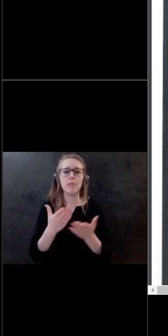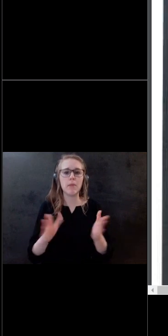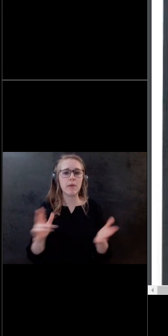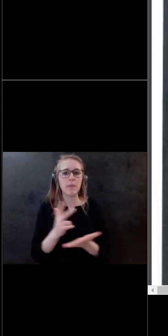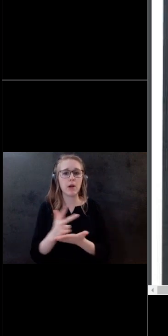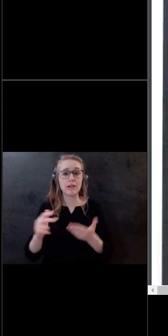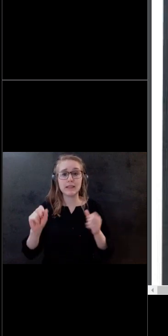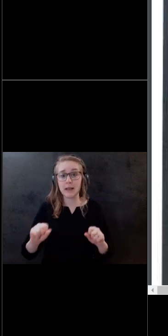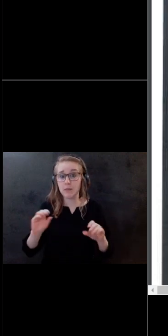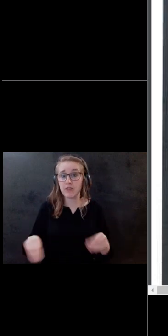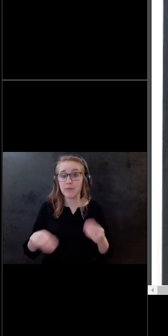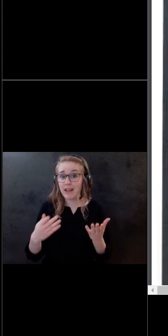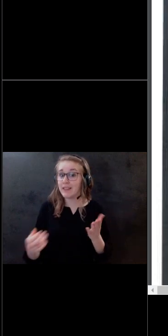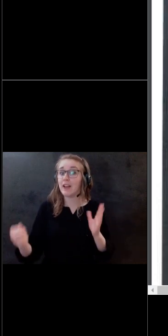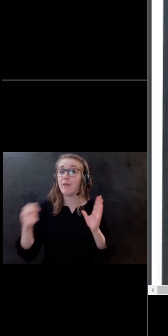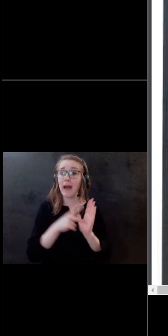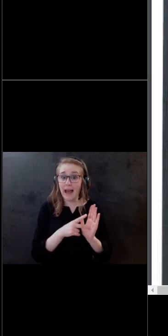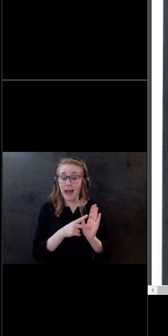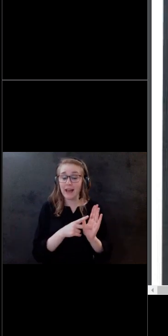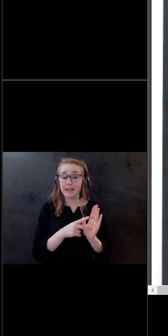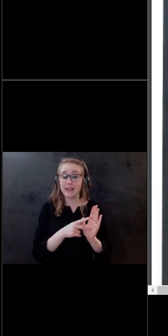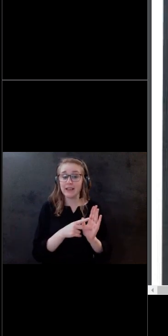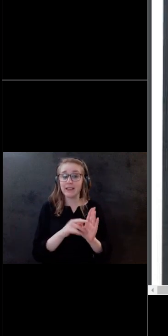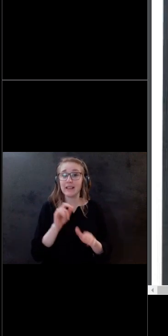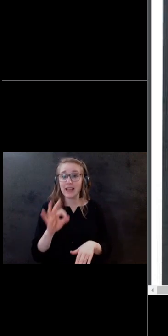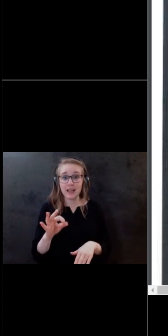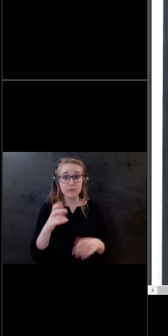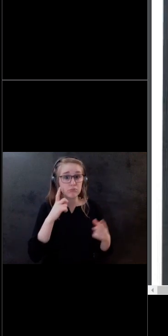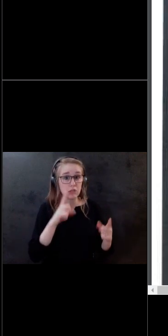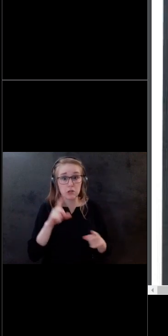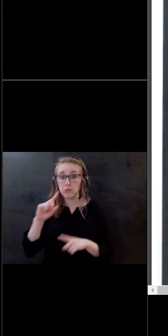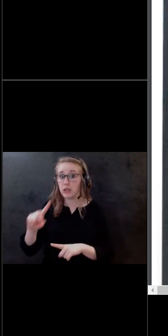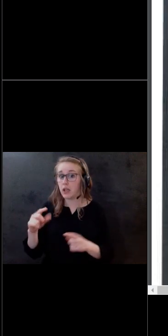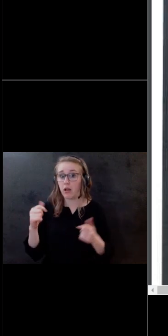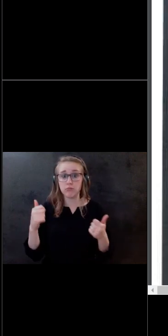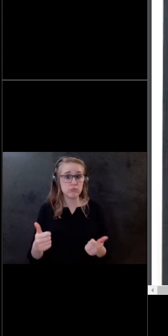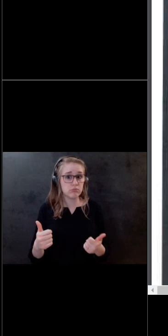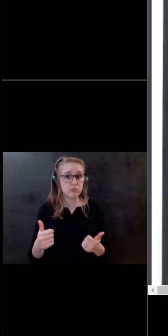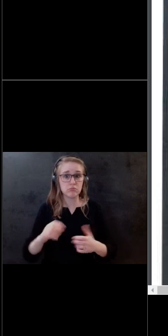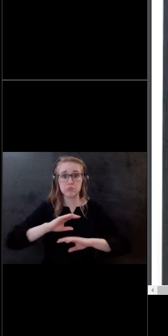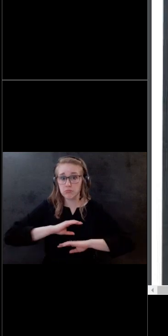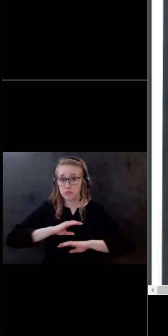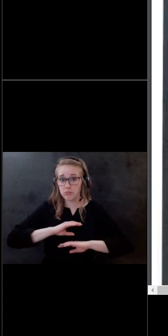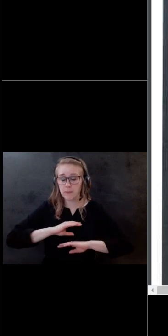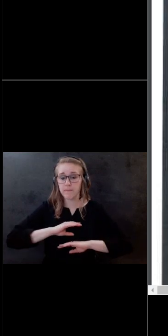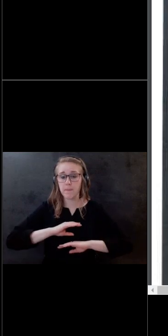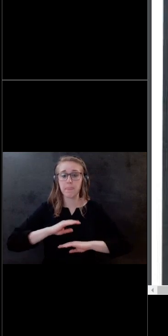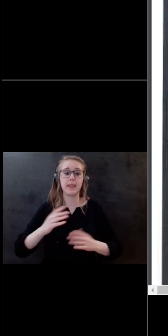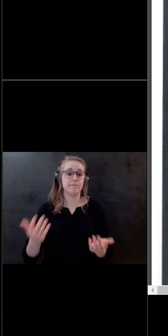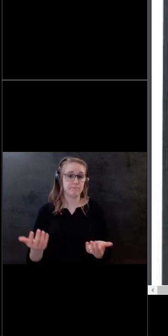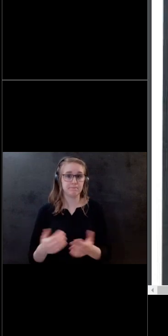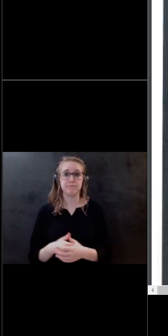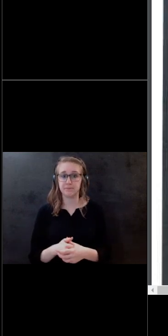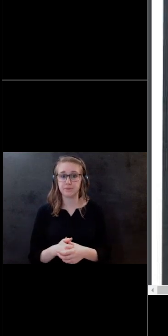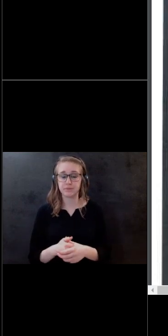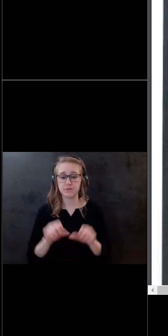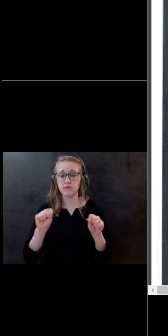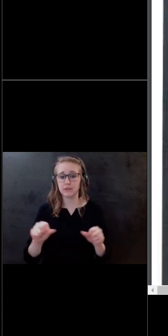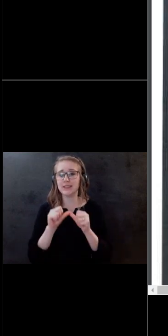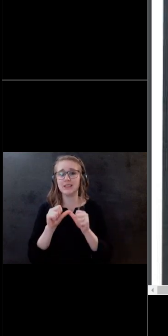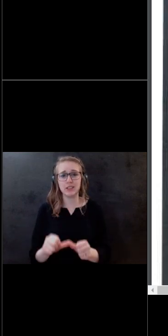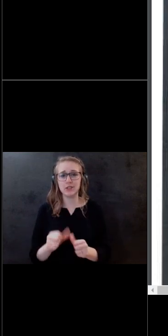and then come back. And if it has consensus and it's adequate and my colleagues agree, you know, we can move forward